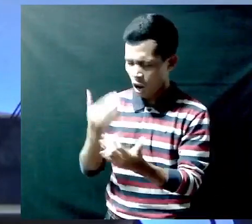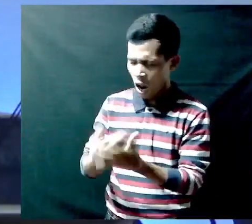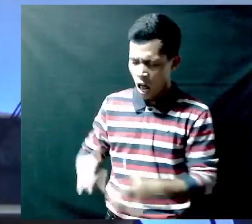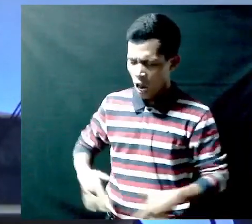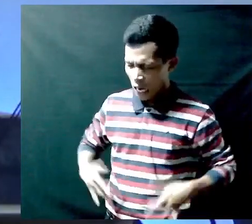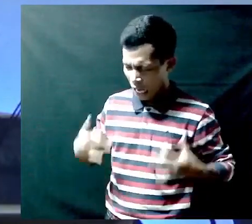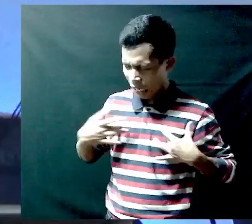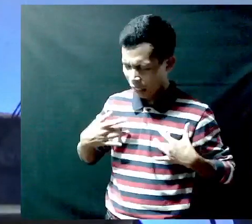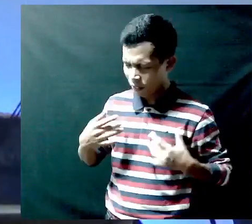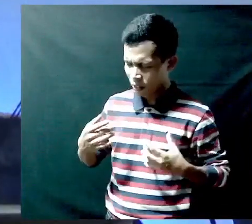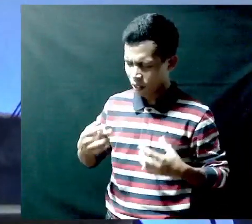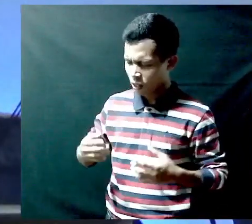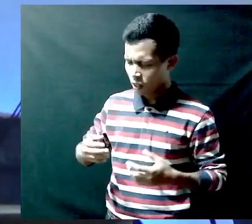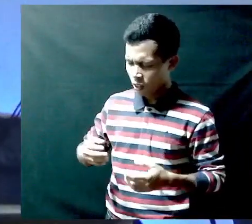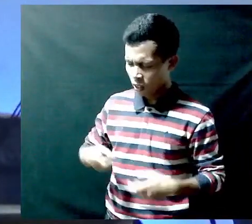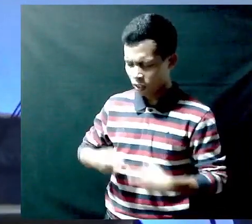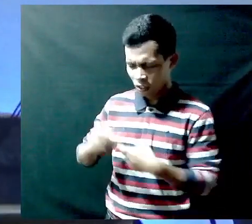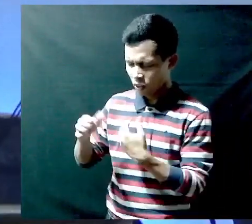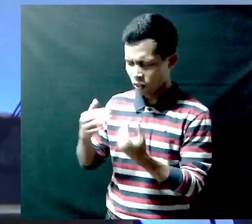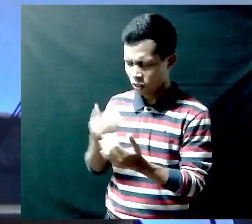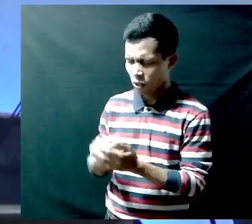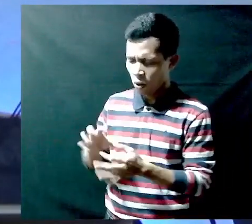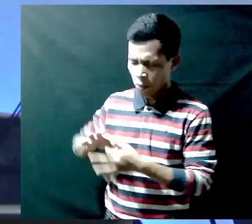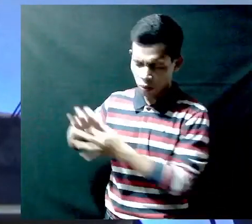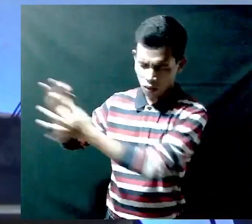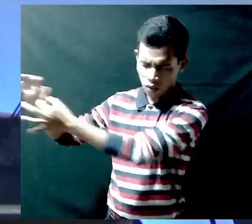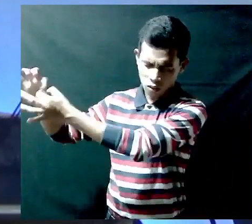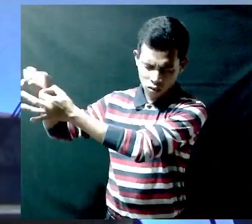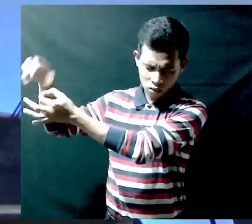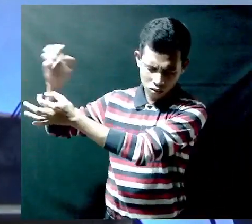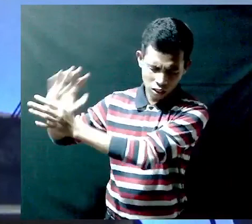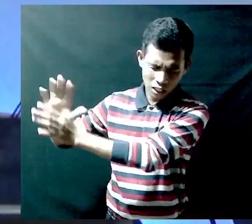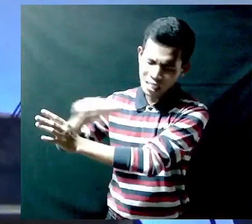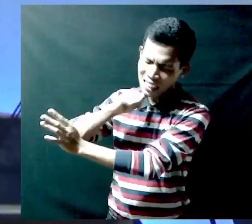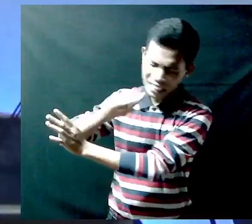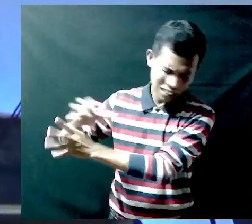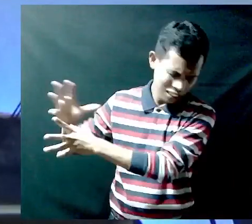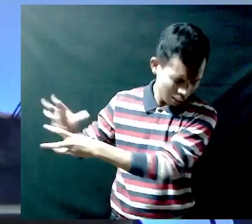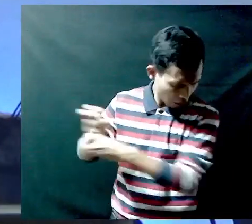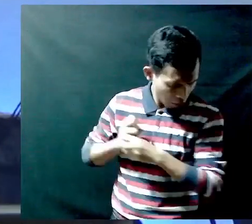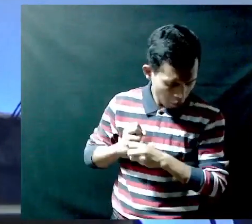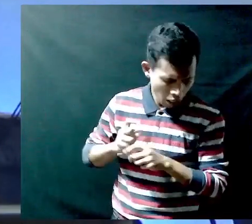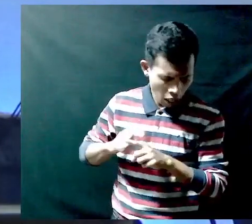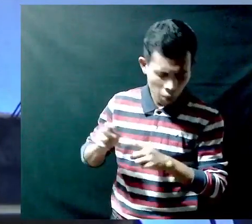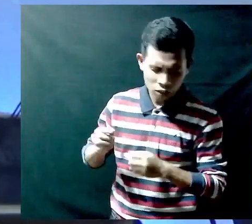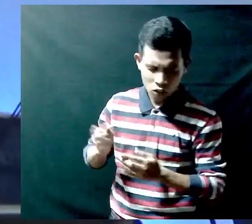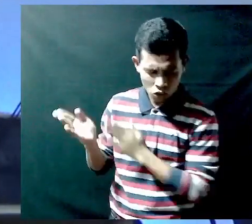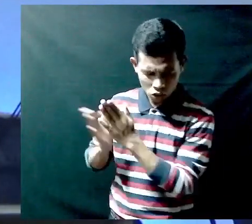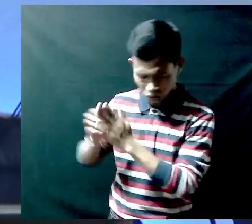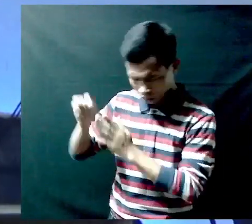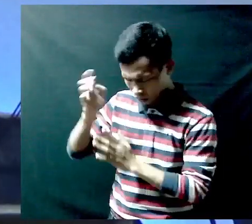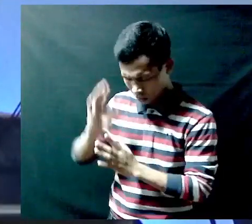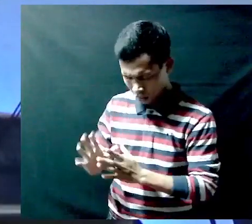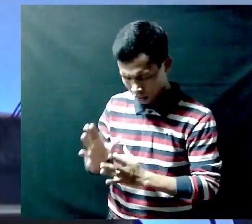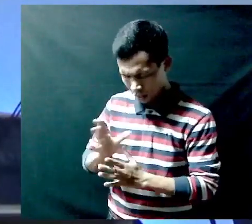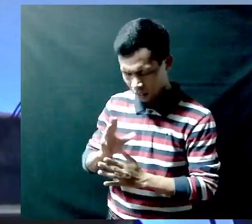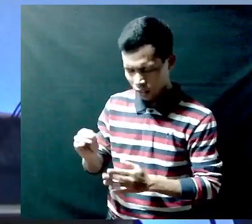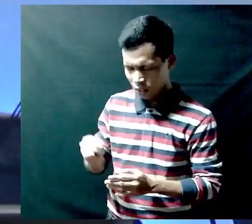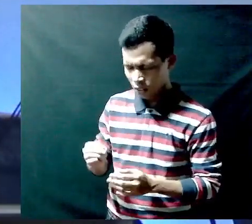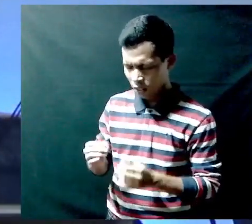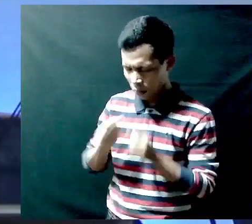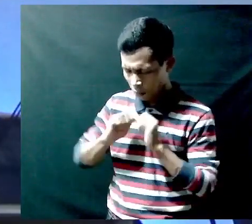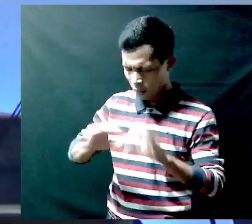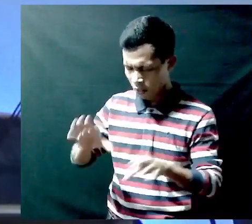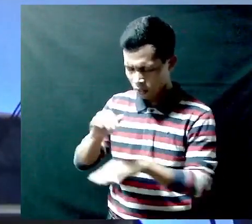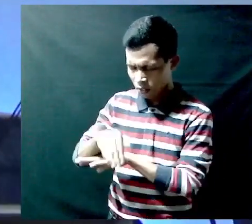Lord. Lord, the fact that we belong to you, that we won't take it back, Lord, but we'll just continue to love you and serve you. I pray, God, that you bless